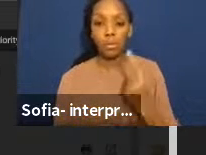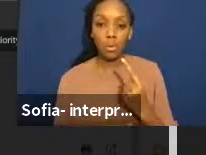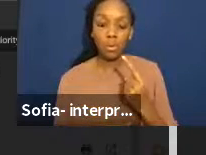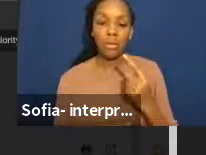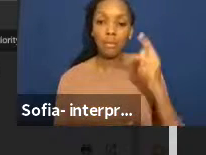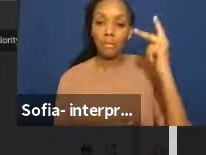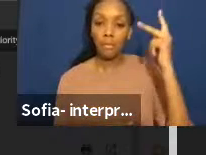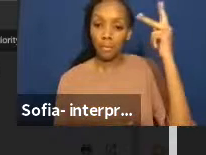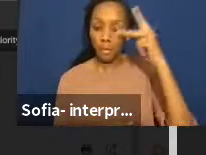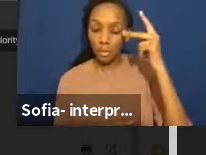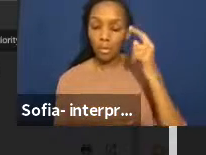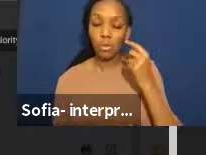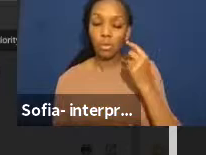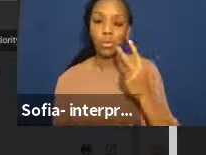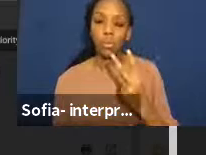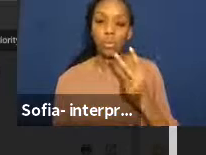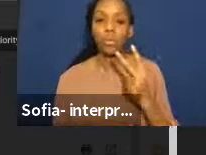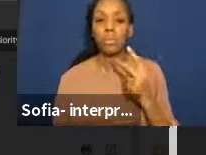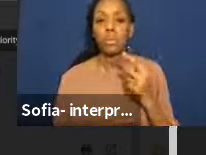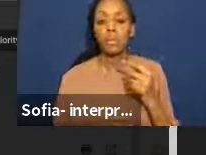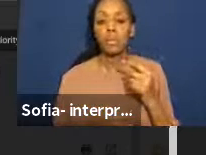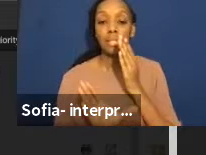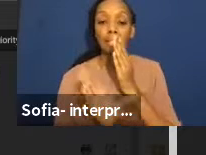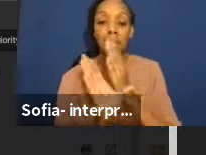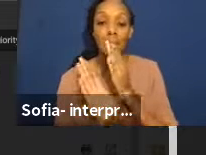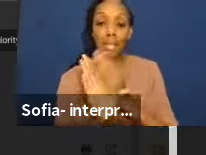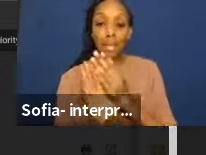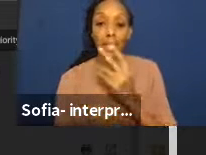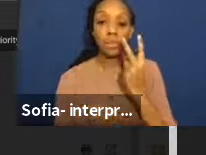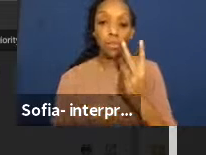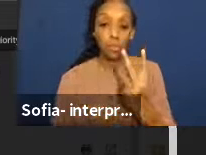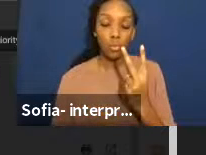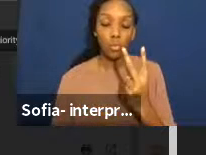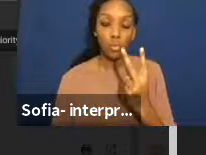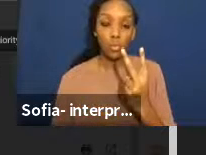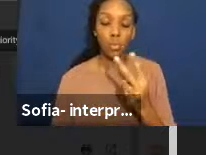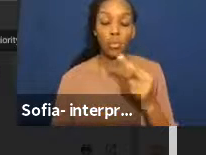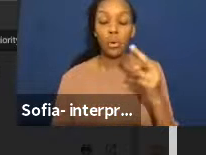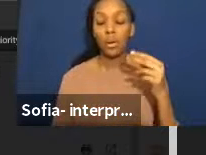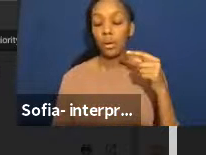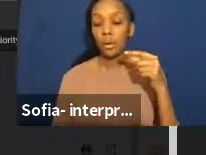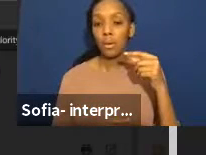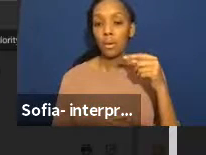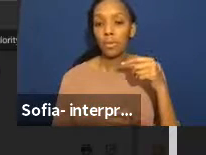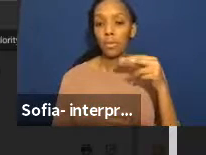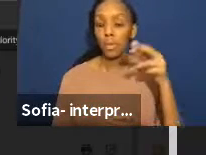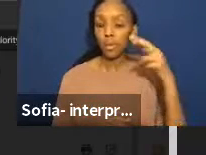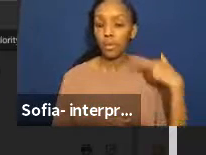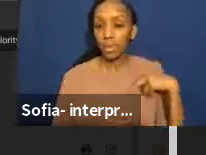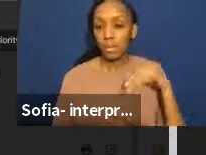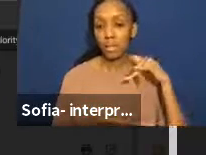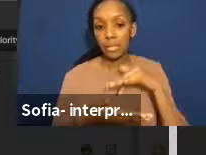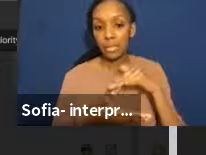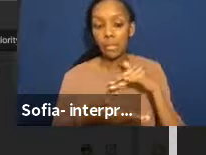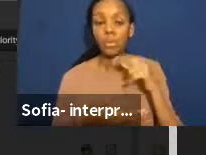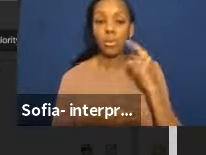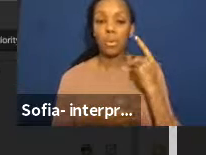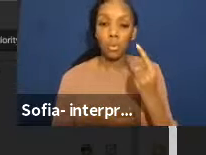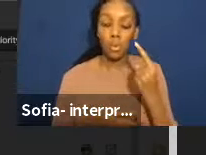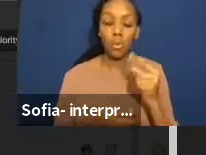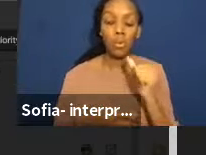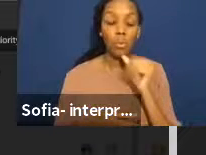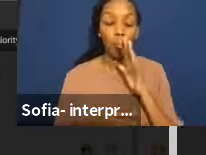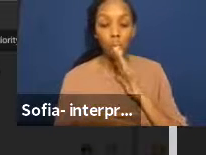Political science 2. Psychology is 2. Religious studies is 1. Sociology is 2. Women and